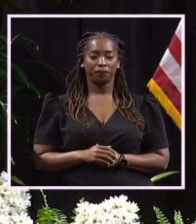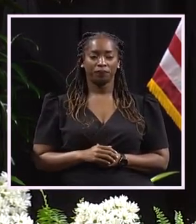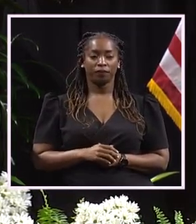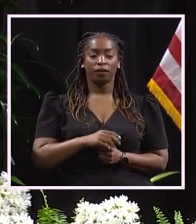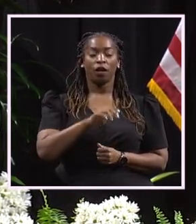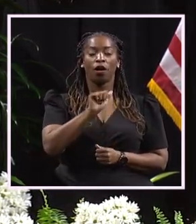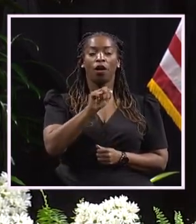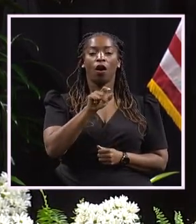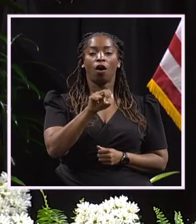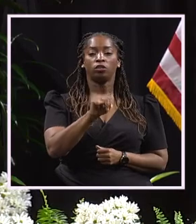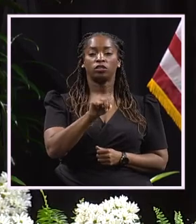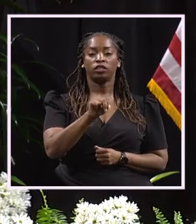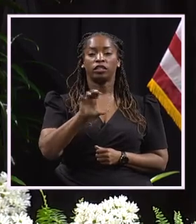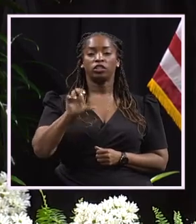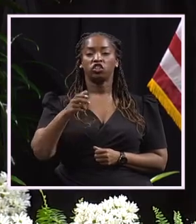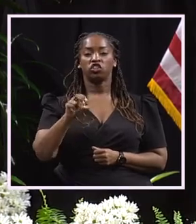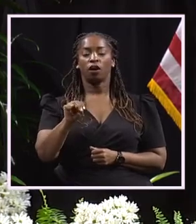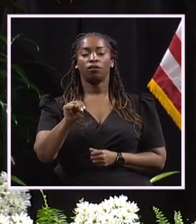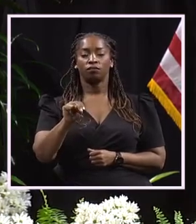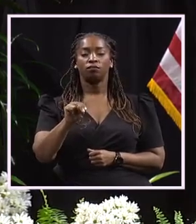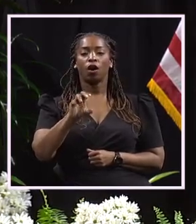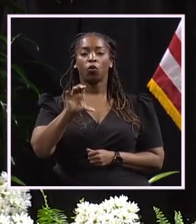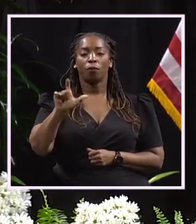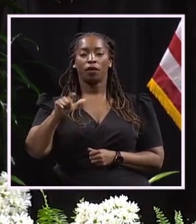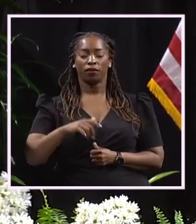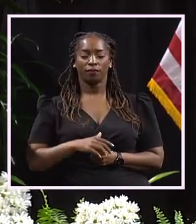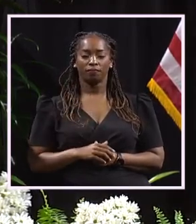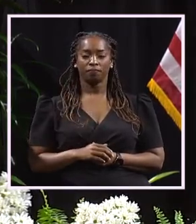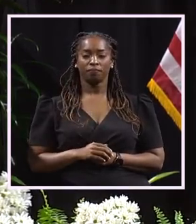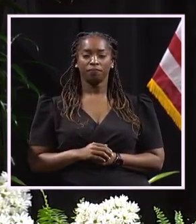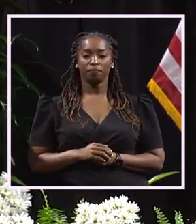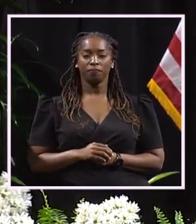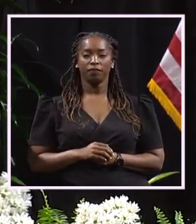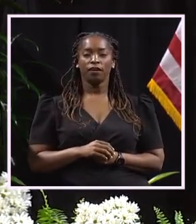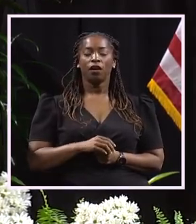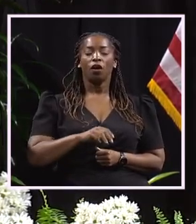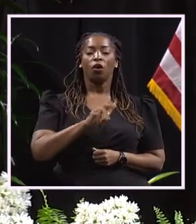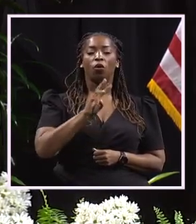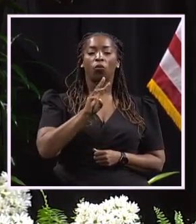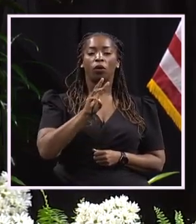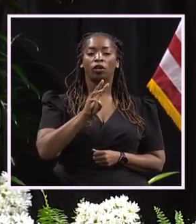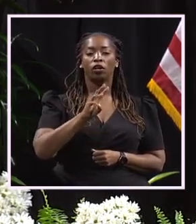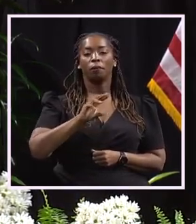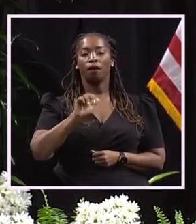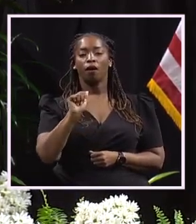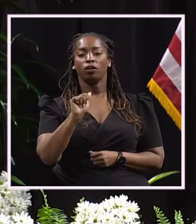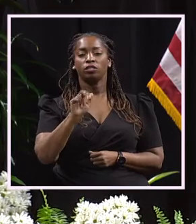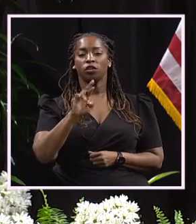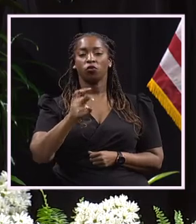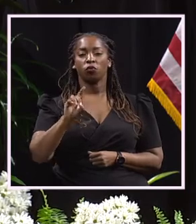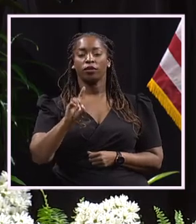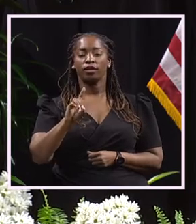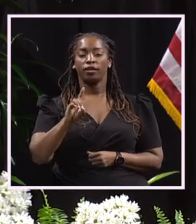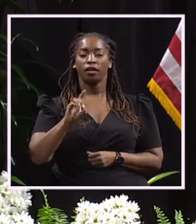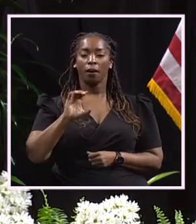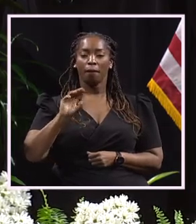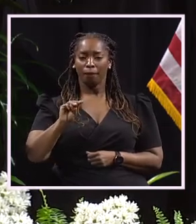Austin Ruben Chong, cum laude. William Austin Reed, magna cum